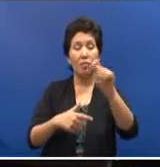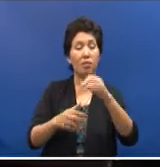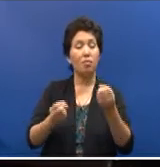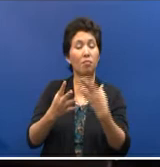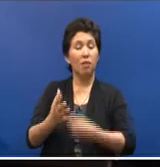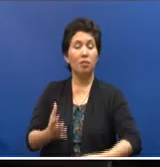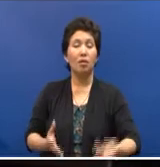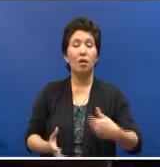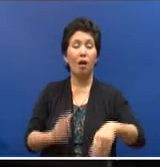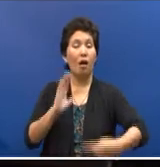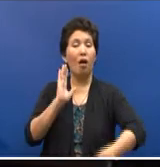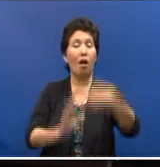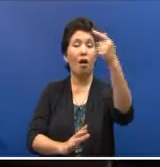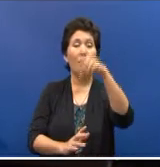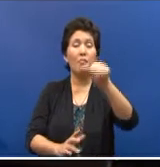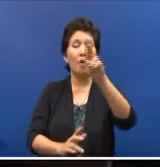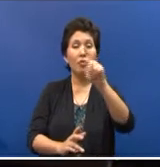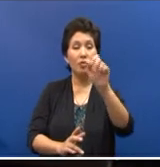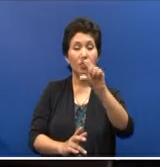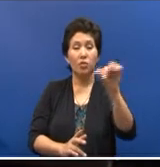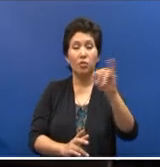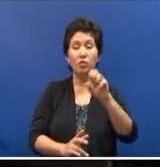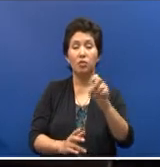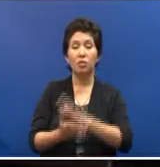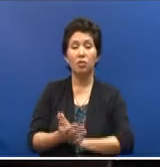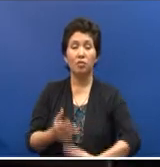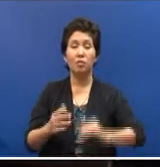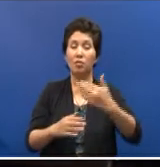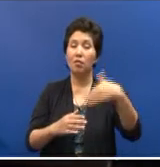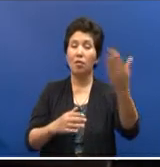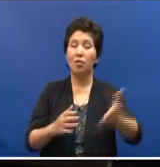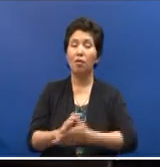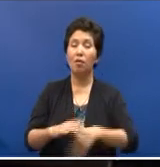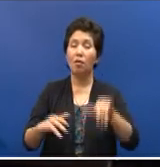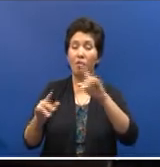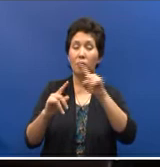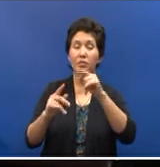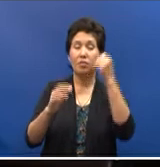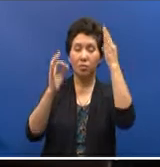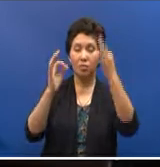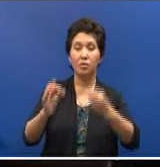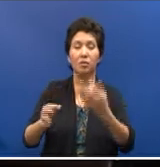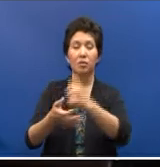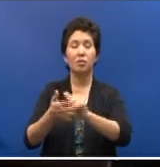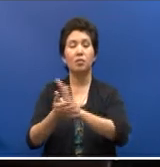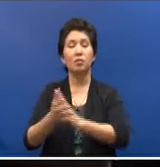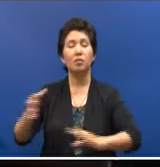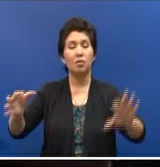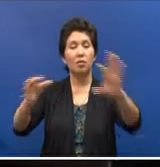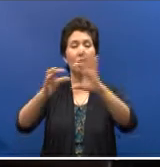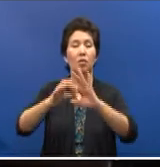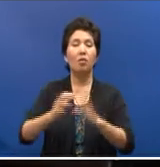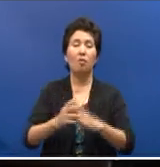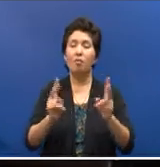highly prestigious. Okay, on the other hand, people with considerable less material possessions may command very